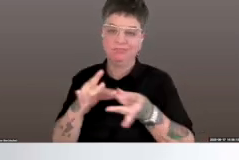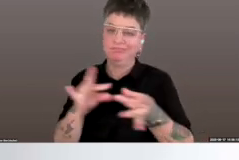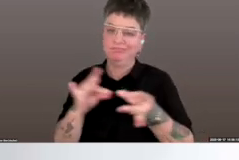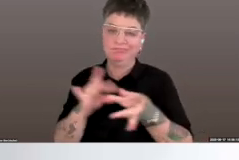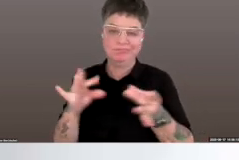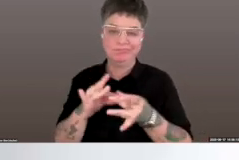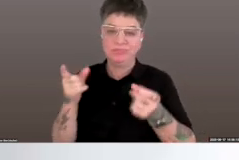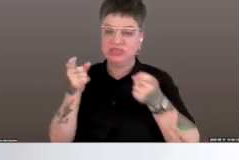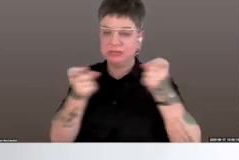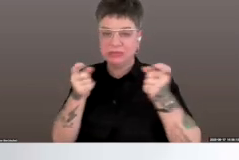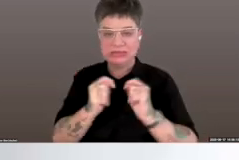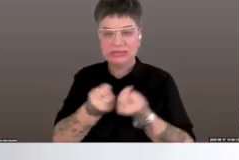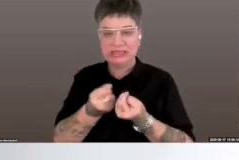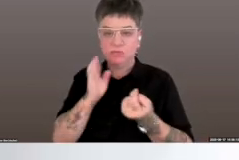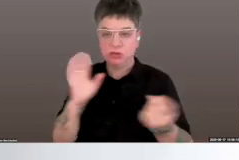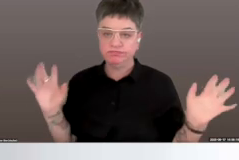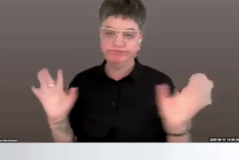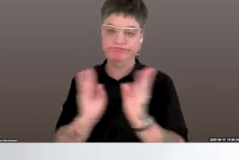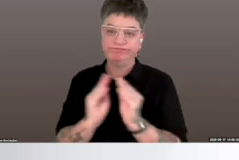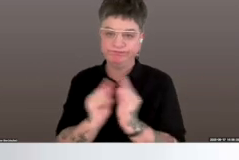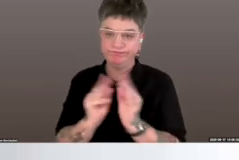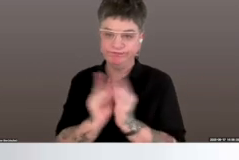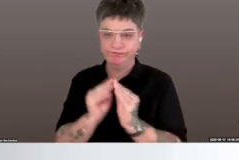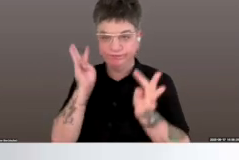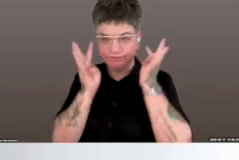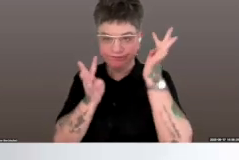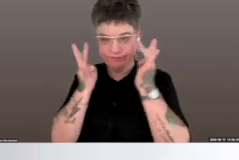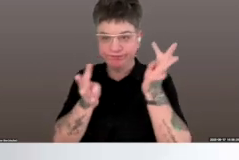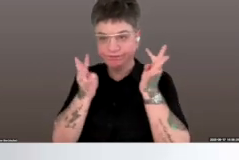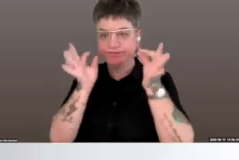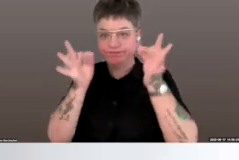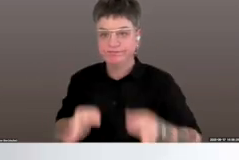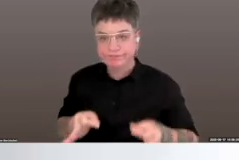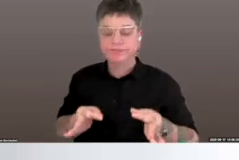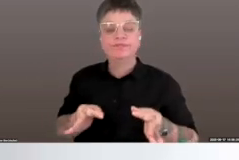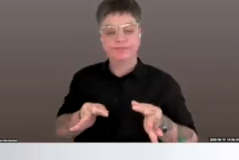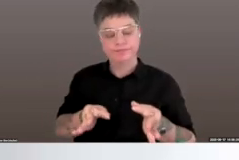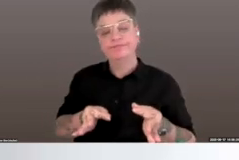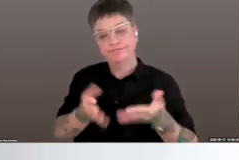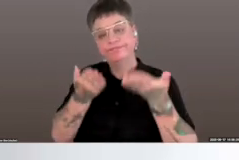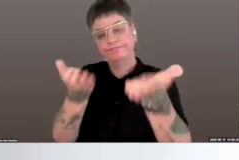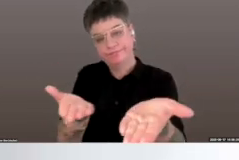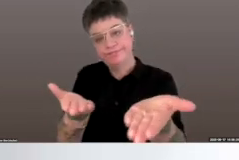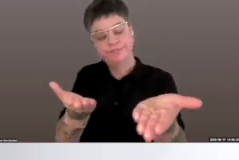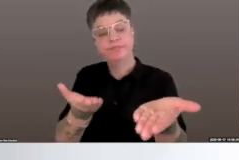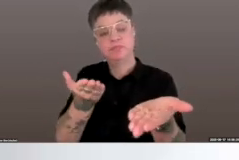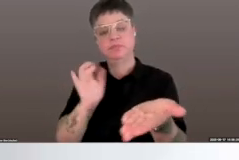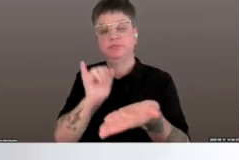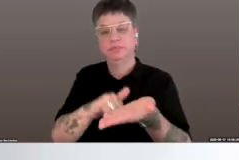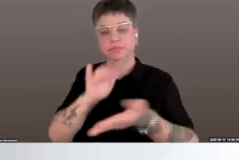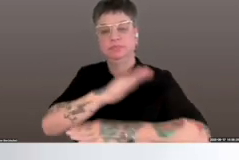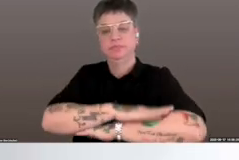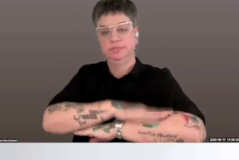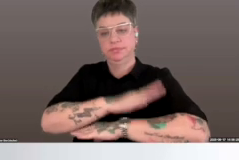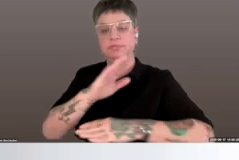management team will kind of convene and we'll come up with a final recommendation. And that particular voucher table would be implemented